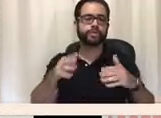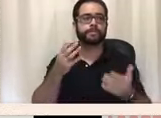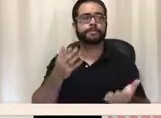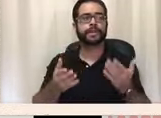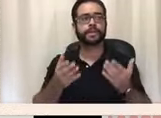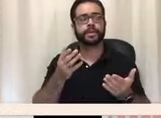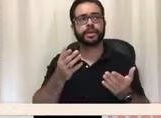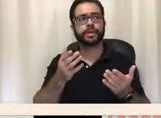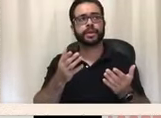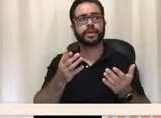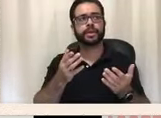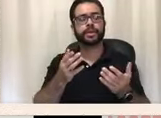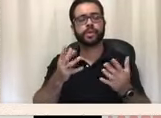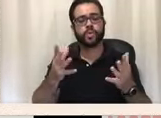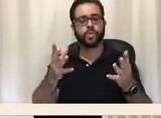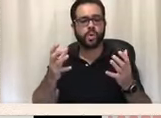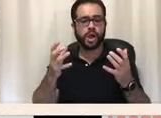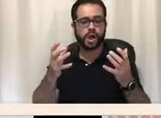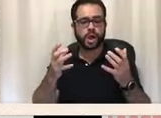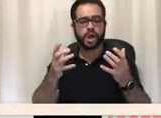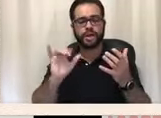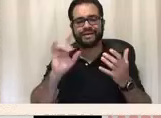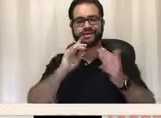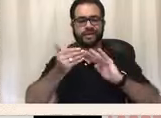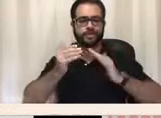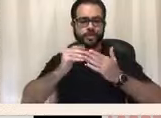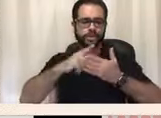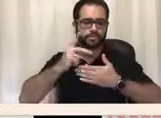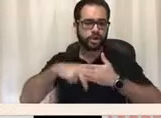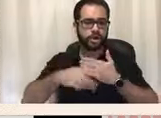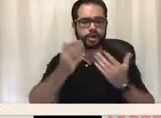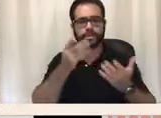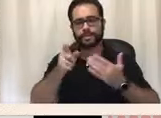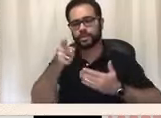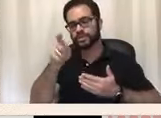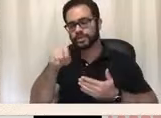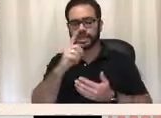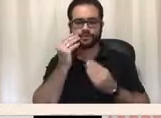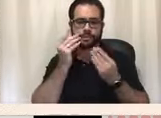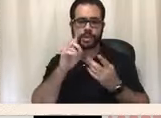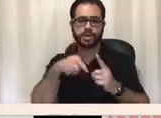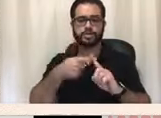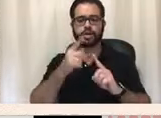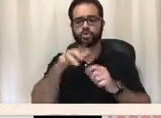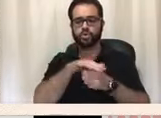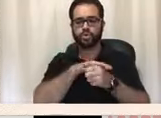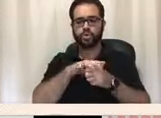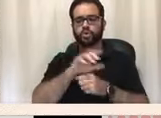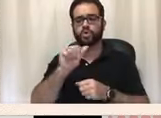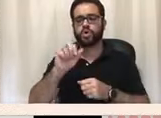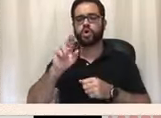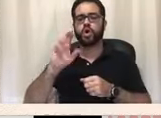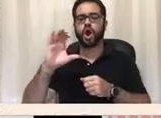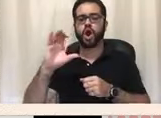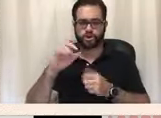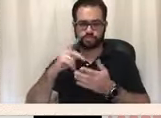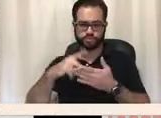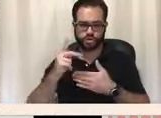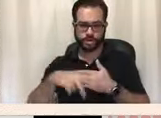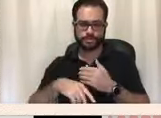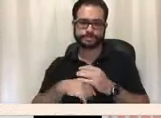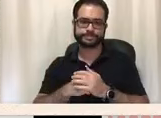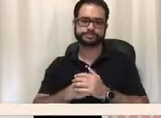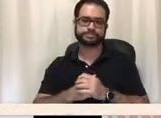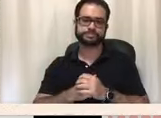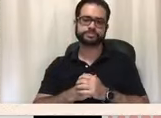looking for a community program, so you may need information to your local ARC program, for instance. So just